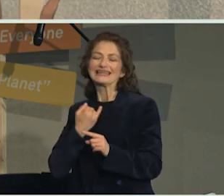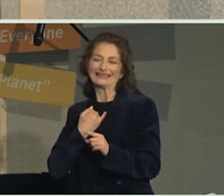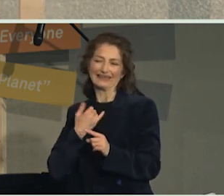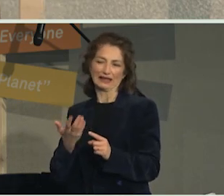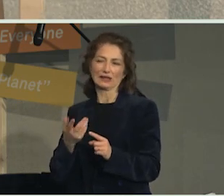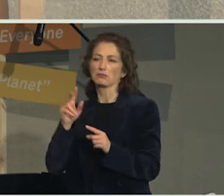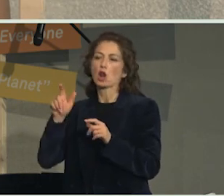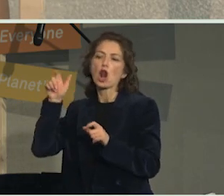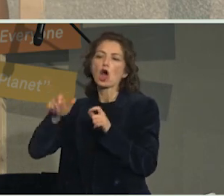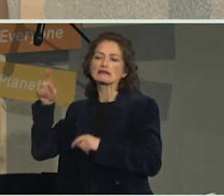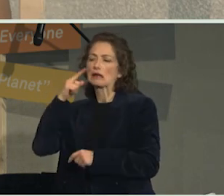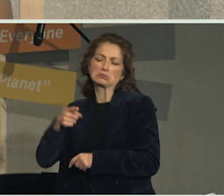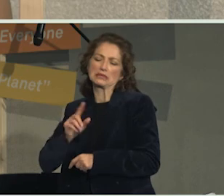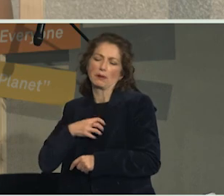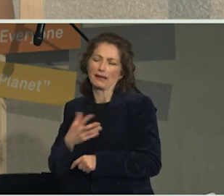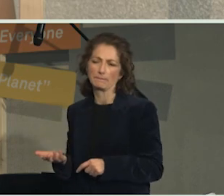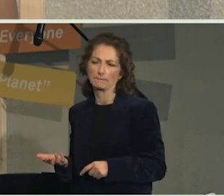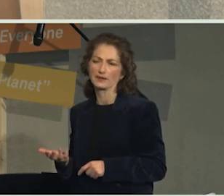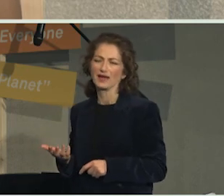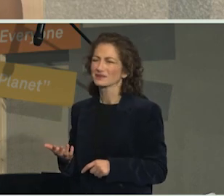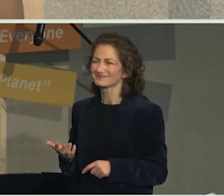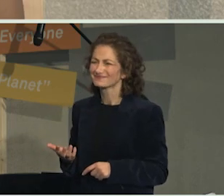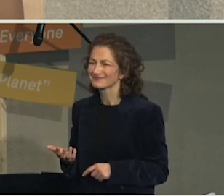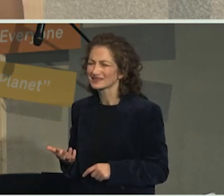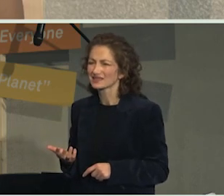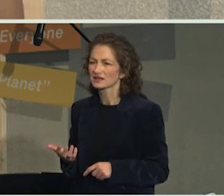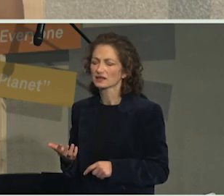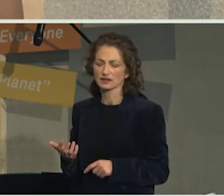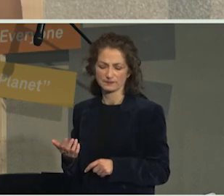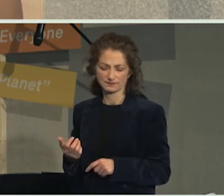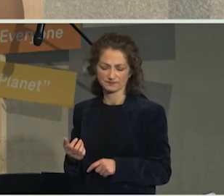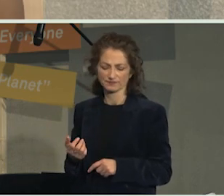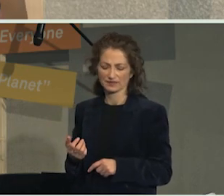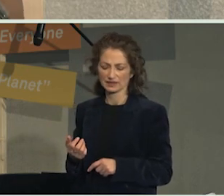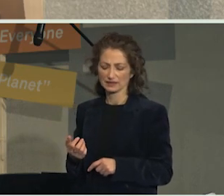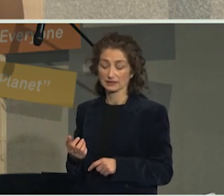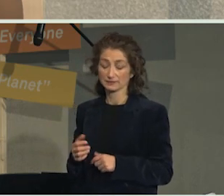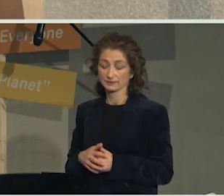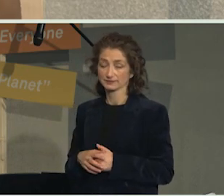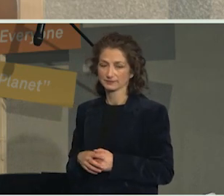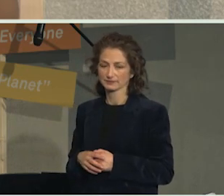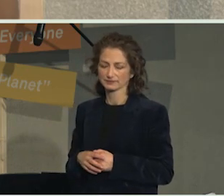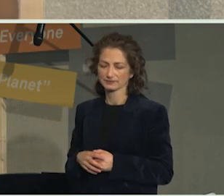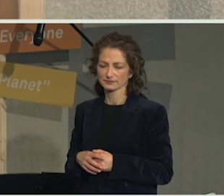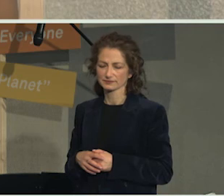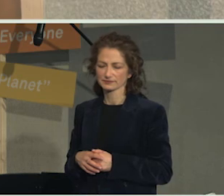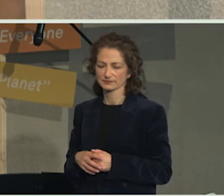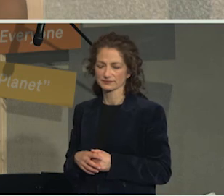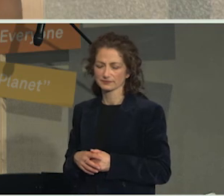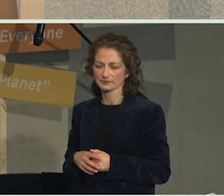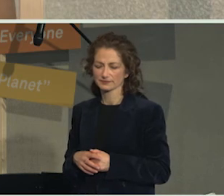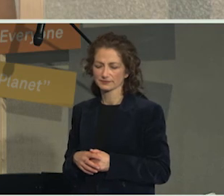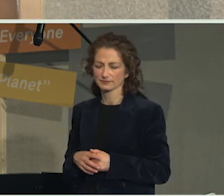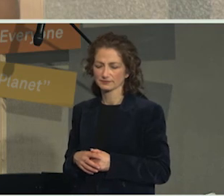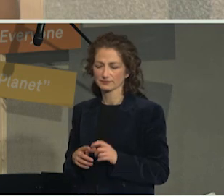that's a problem. I mean, it's in a way, a way of affirming how much people now think they have to do